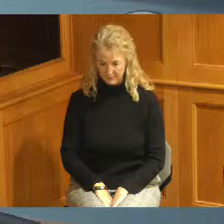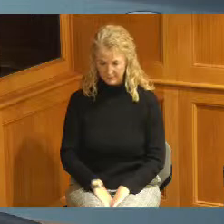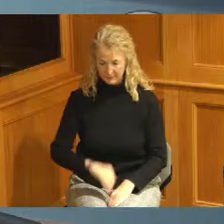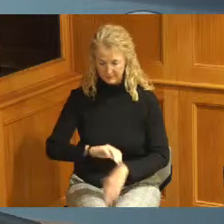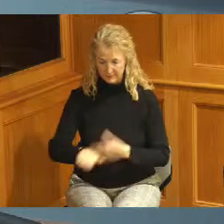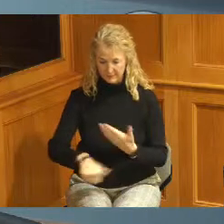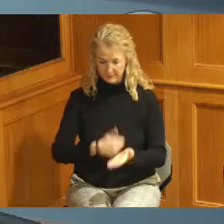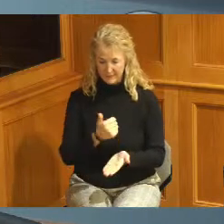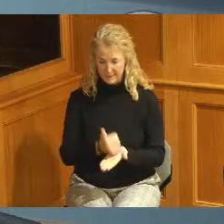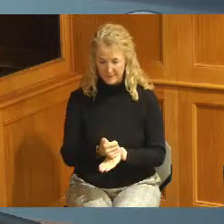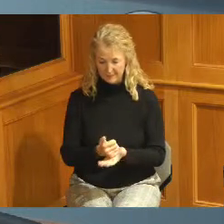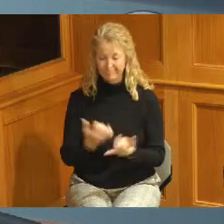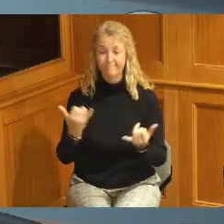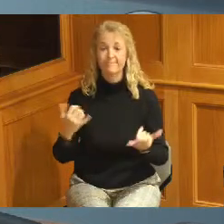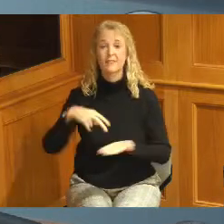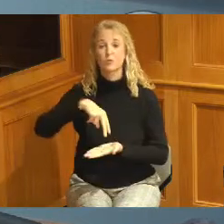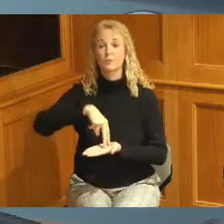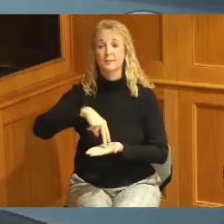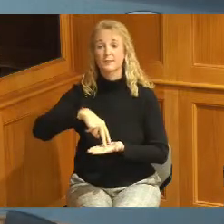Amen. Man.